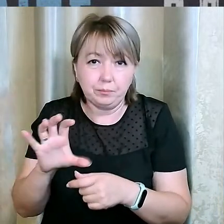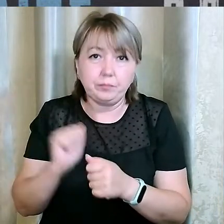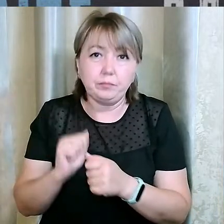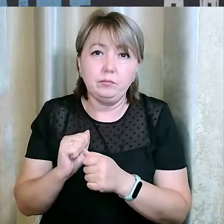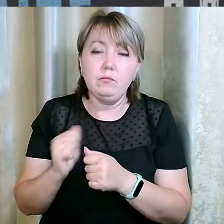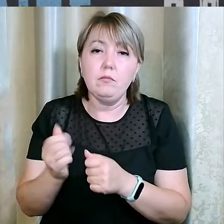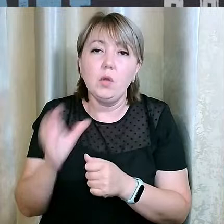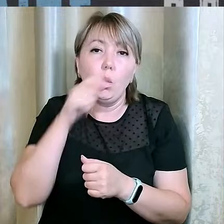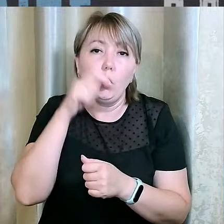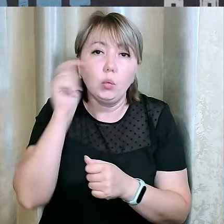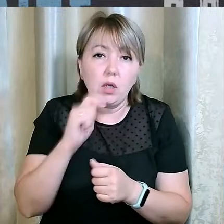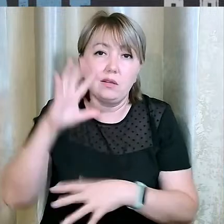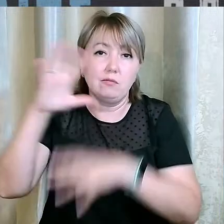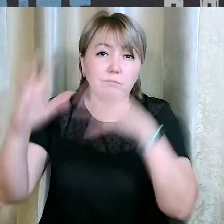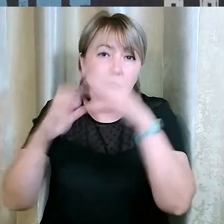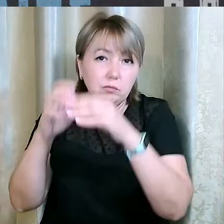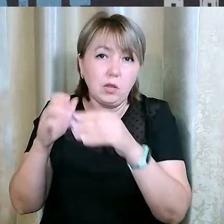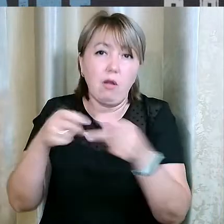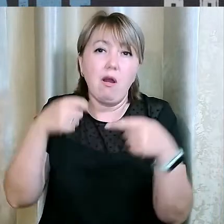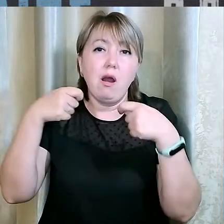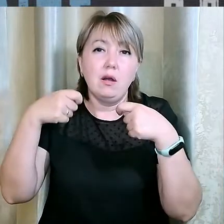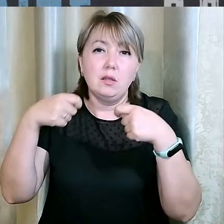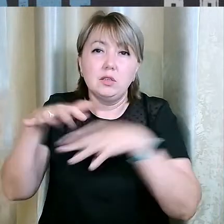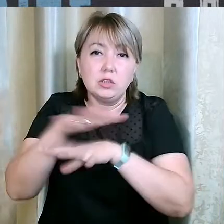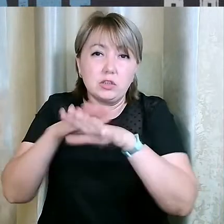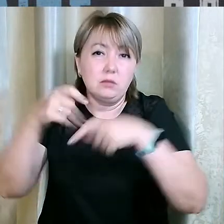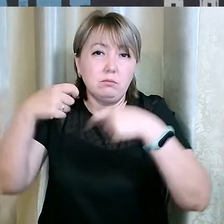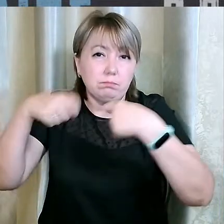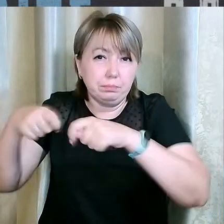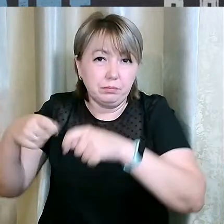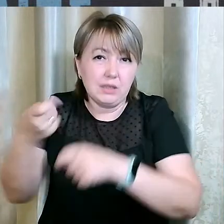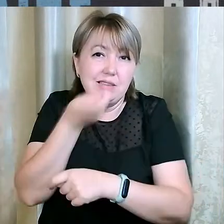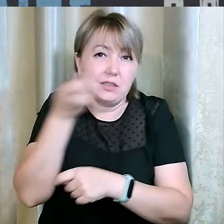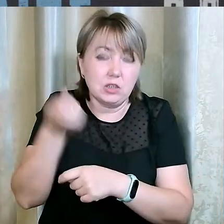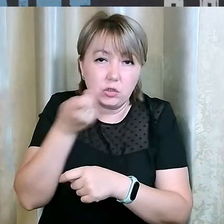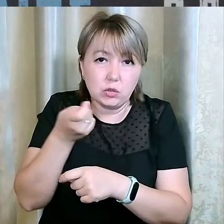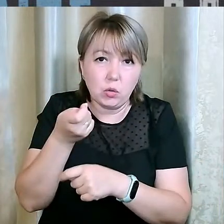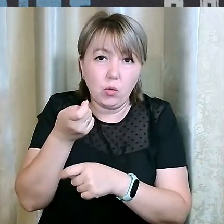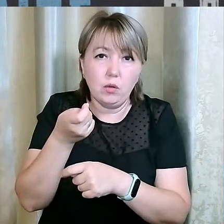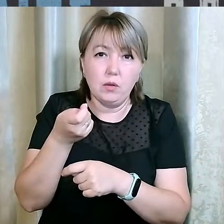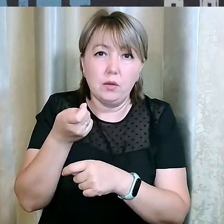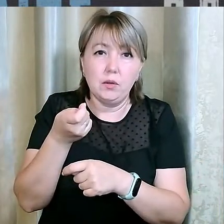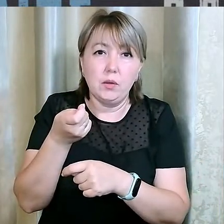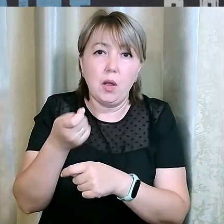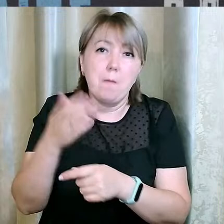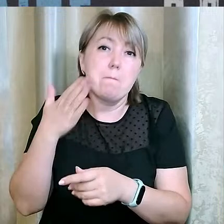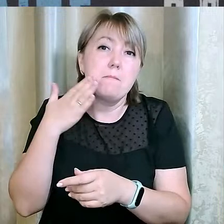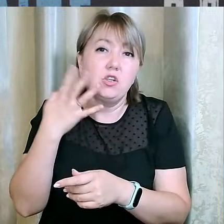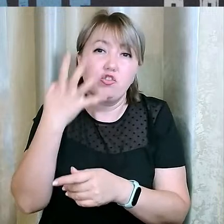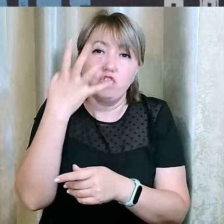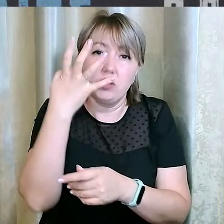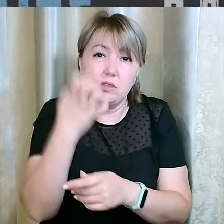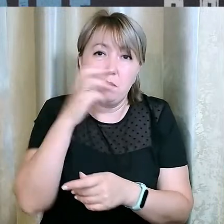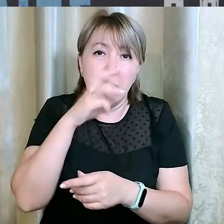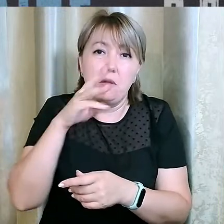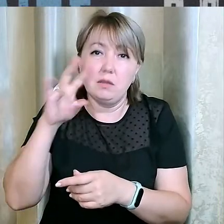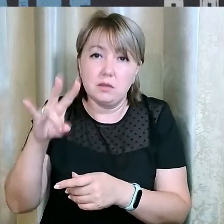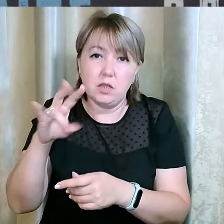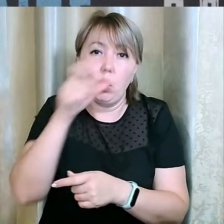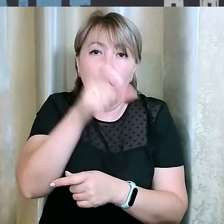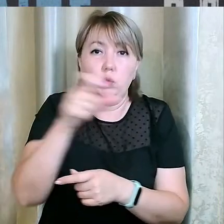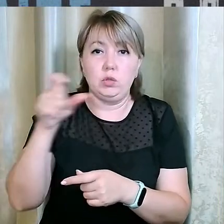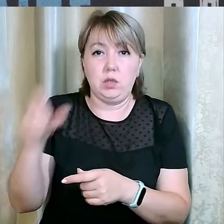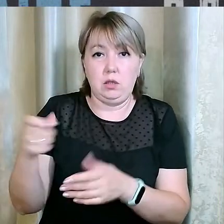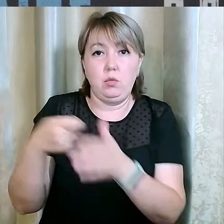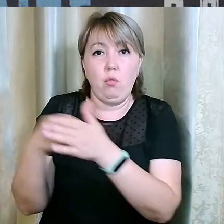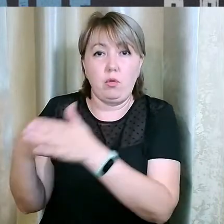to traditionally powerful food exports. Ukraine's contribution to the world food market before the war was equivalent to providing food for about 400